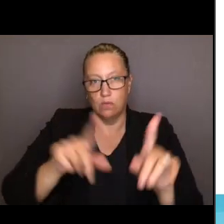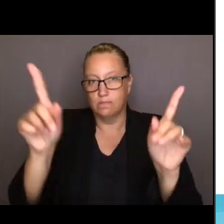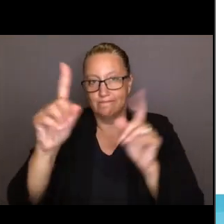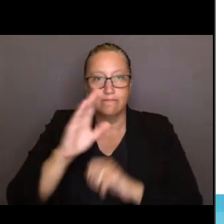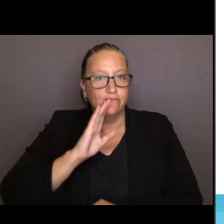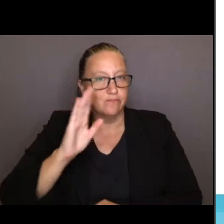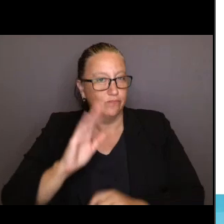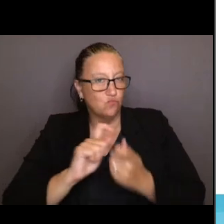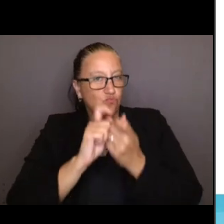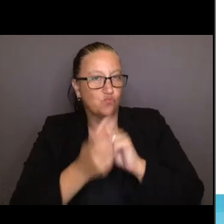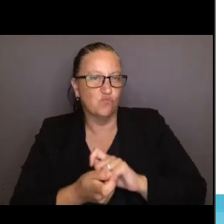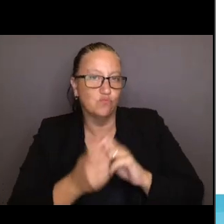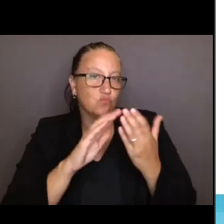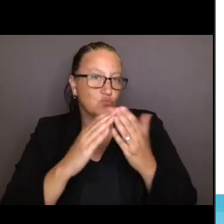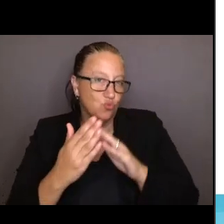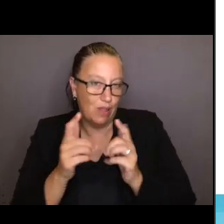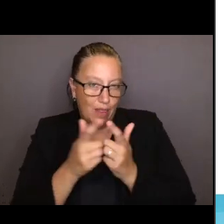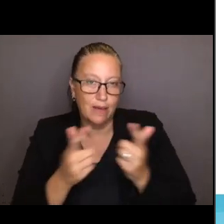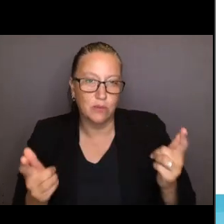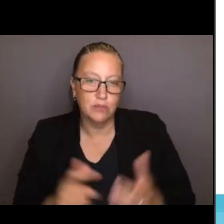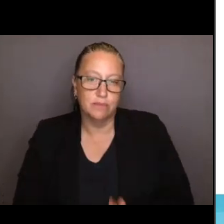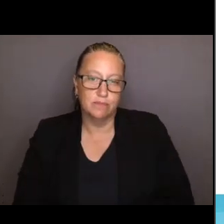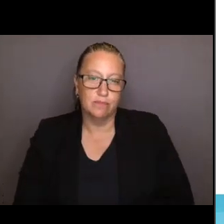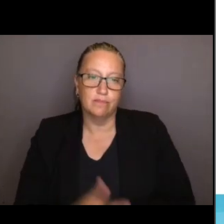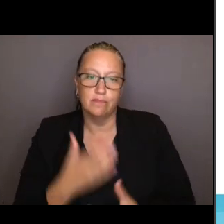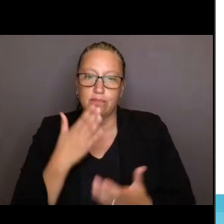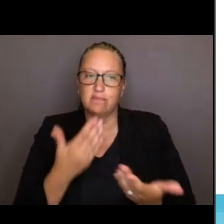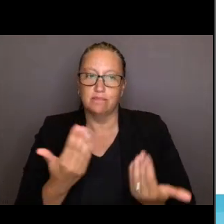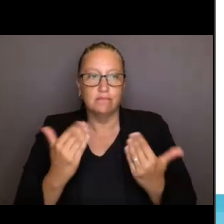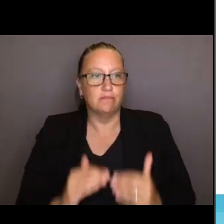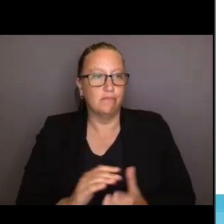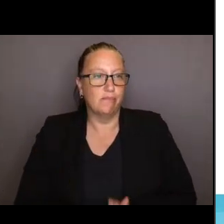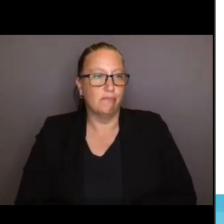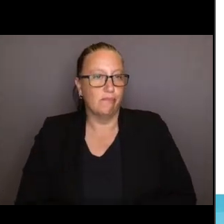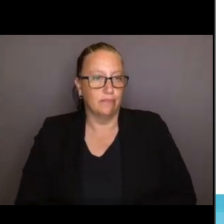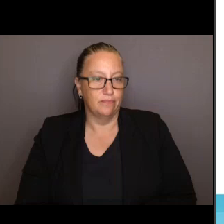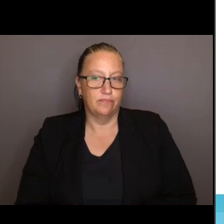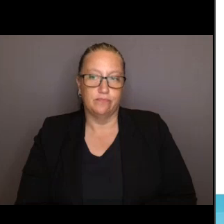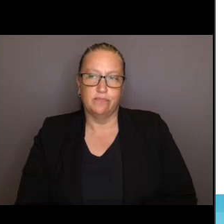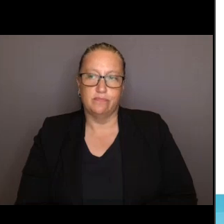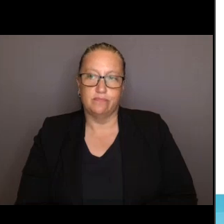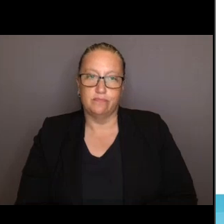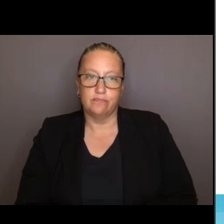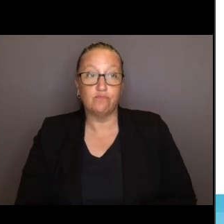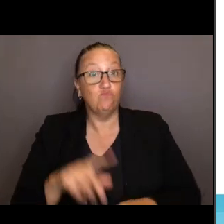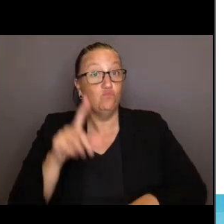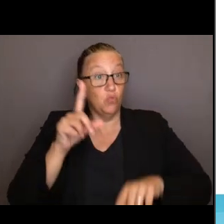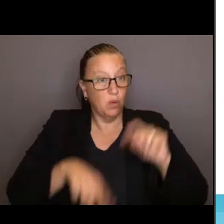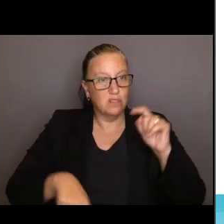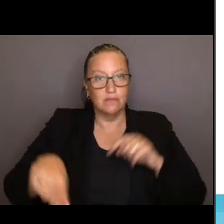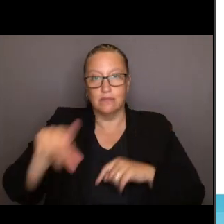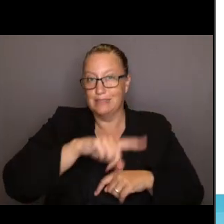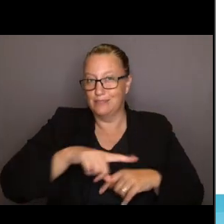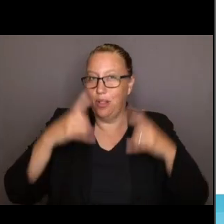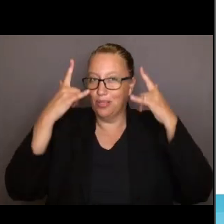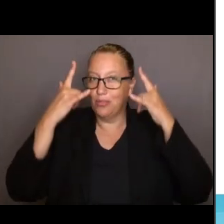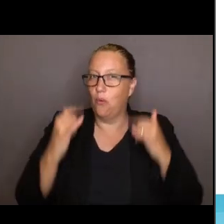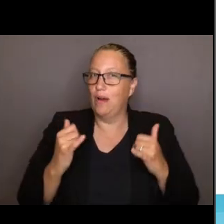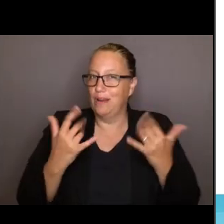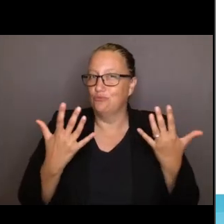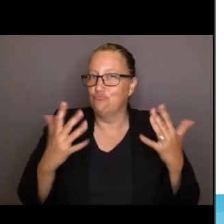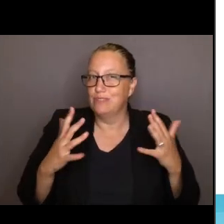reforms. So if we can move on. So since a majority of the poll we are lawyers, let's start with